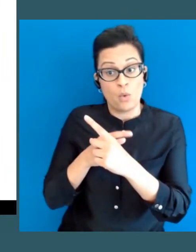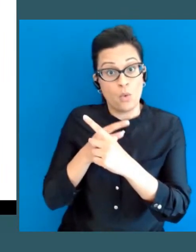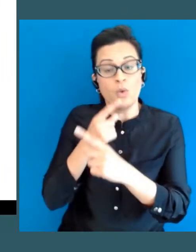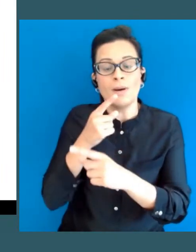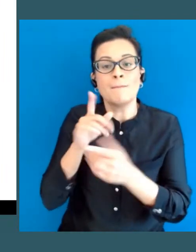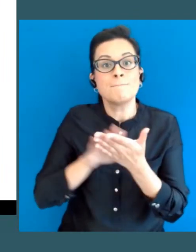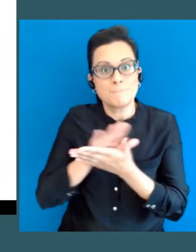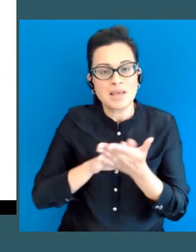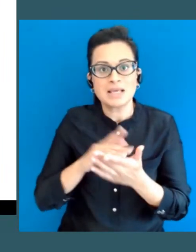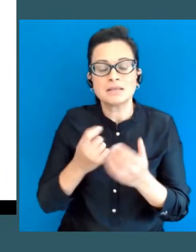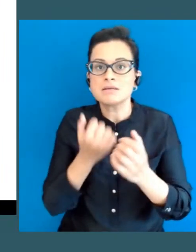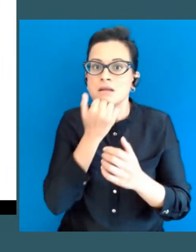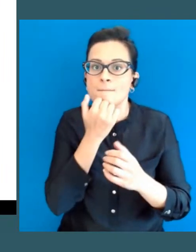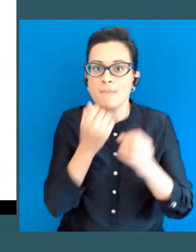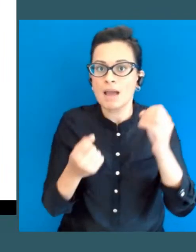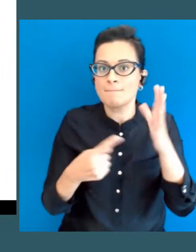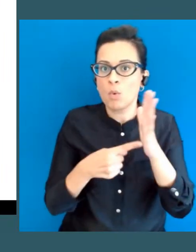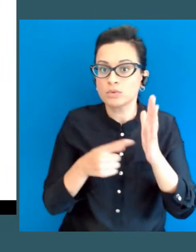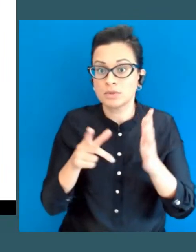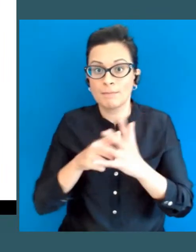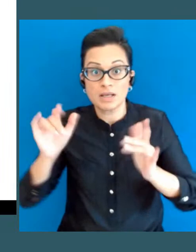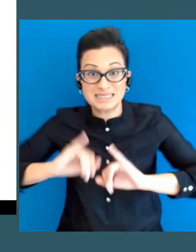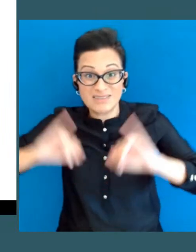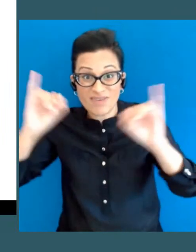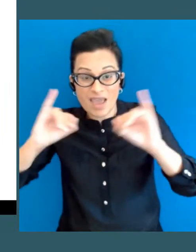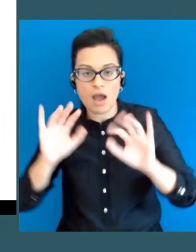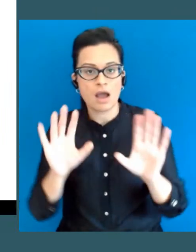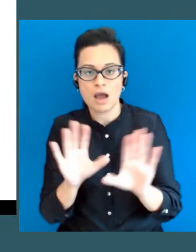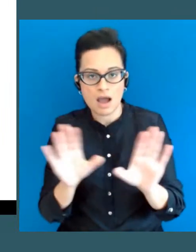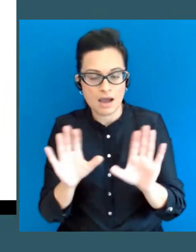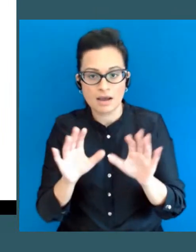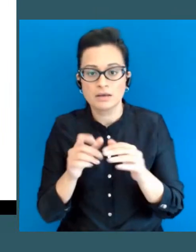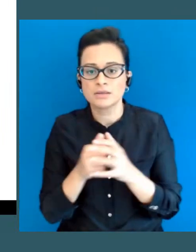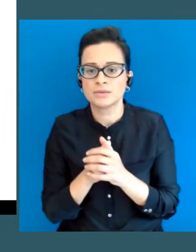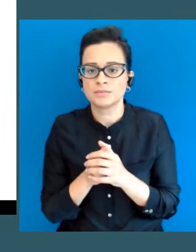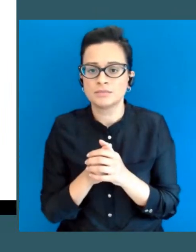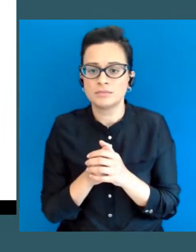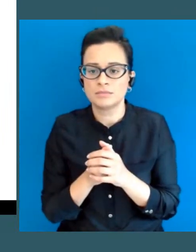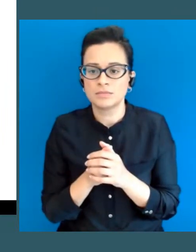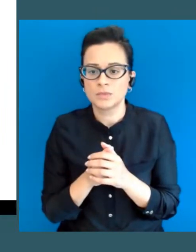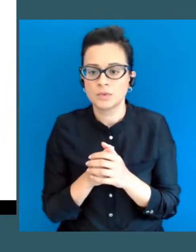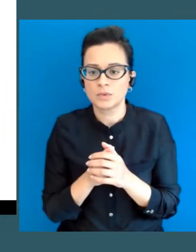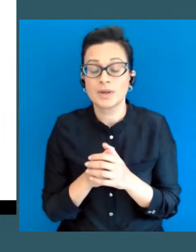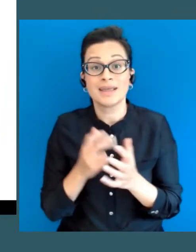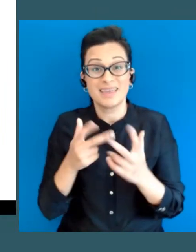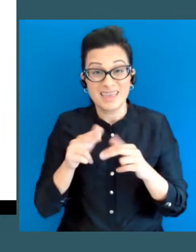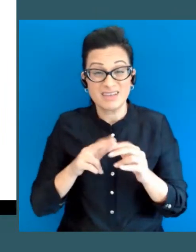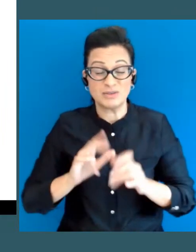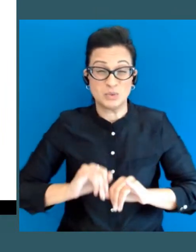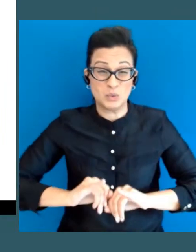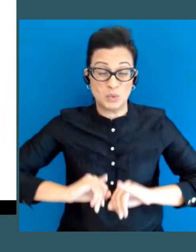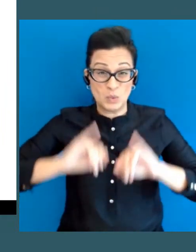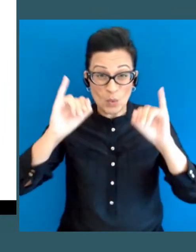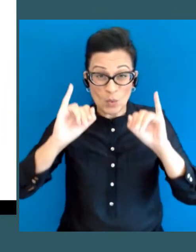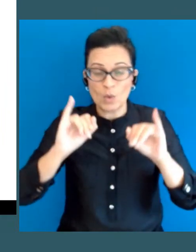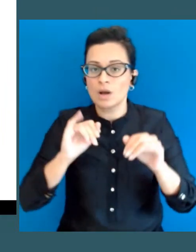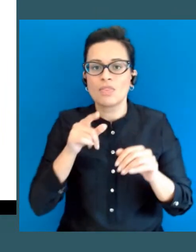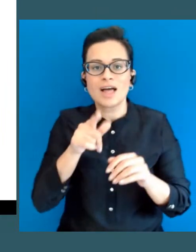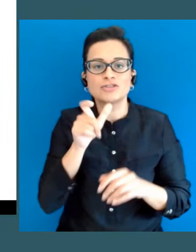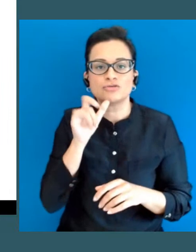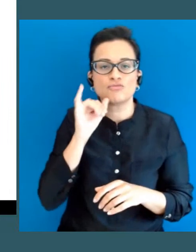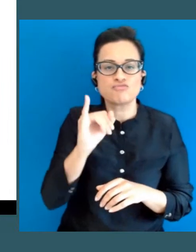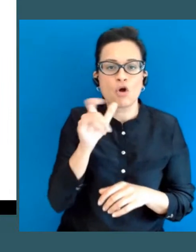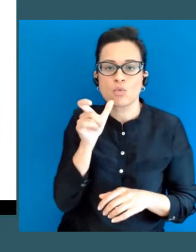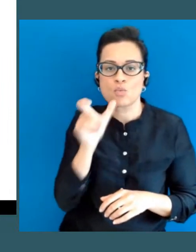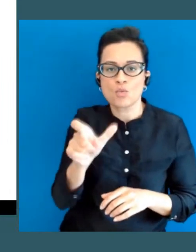to do with severity. I think saying that someone's got a severe allergy is the wrong terminology. Someone has a risk of a severe reaction.